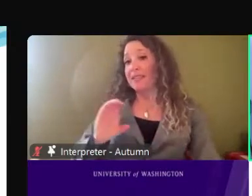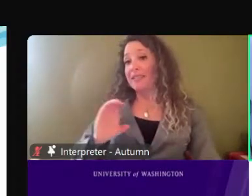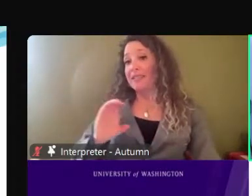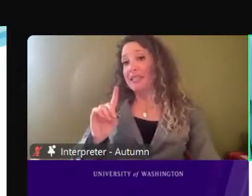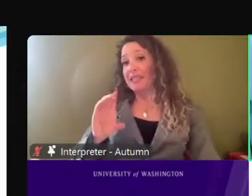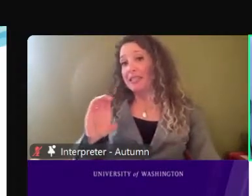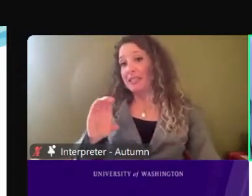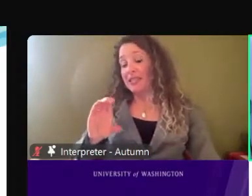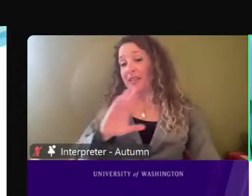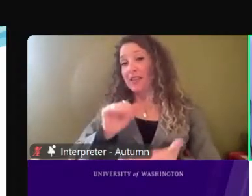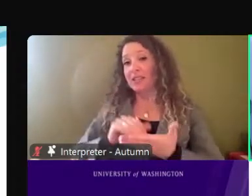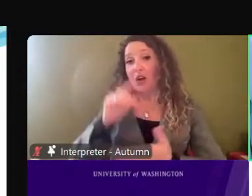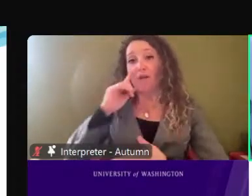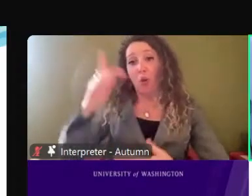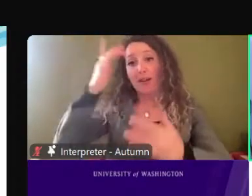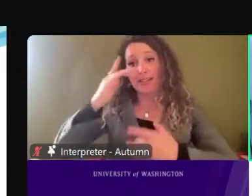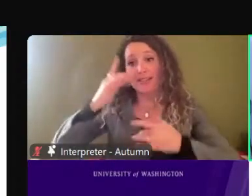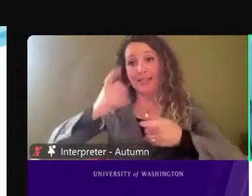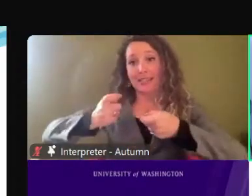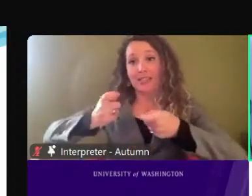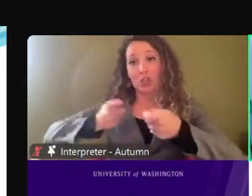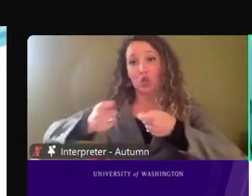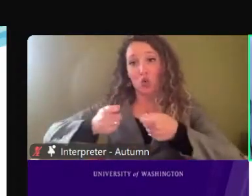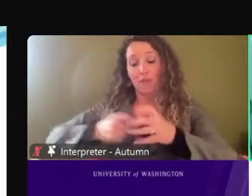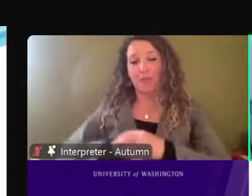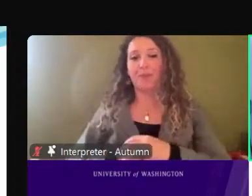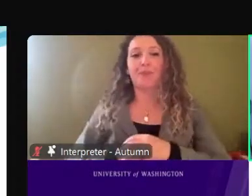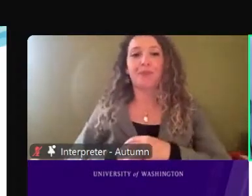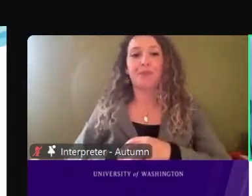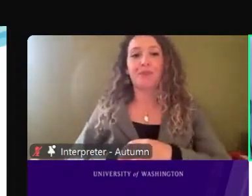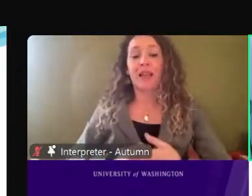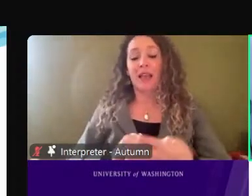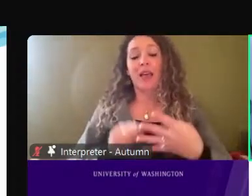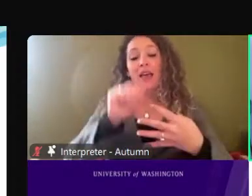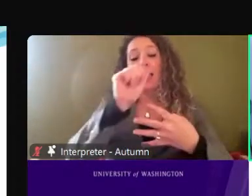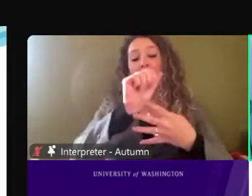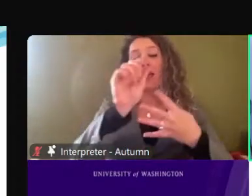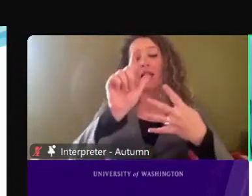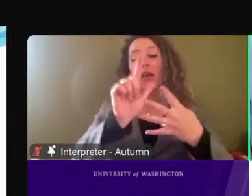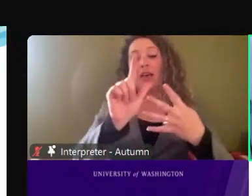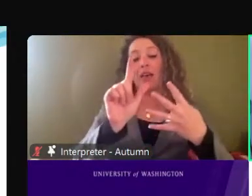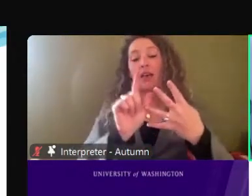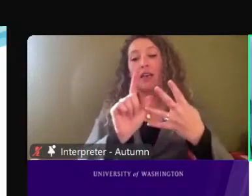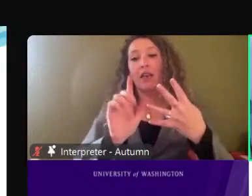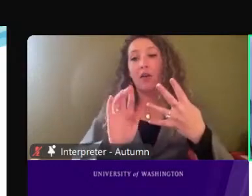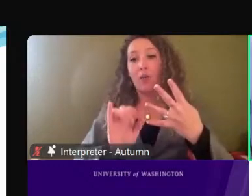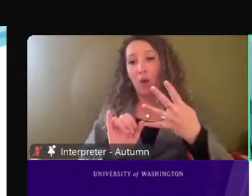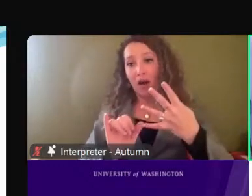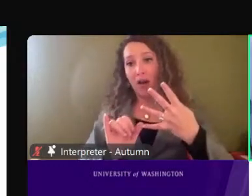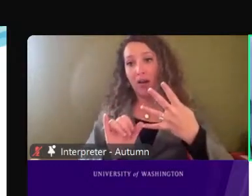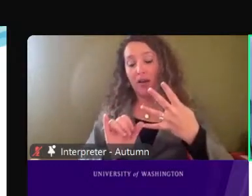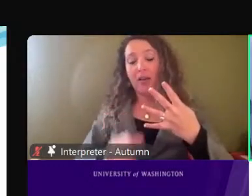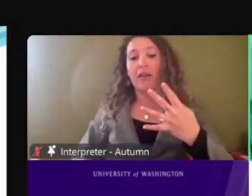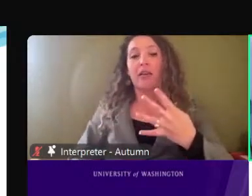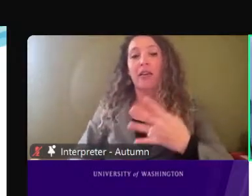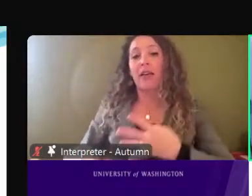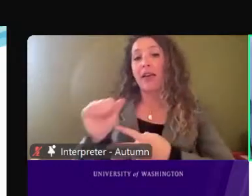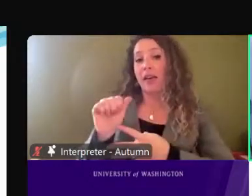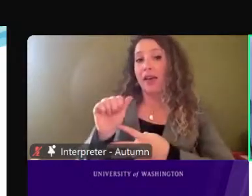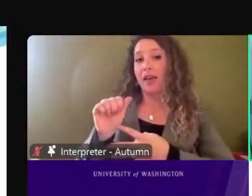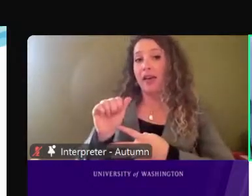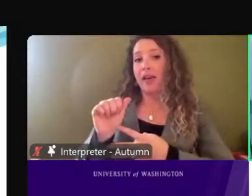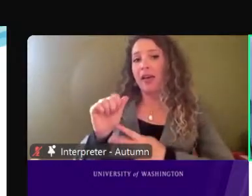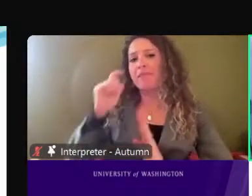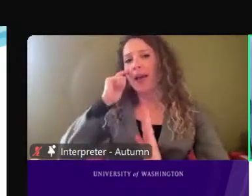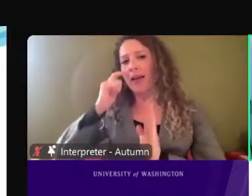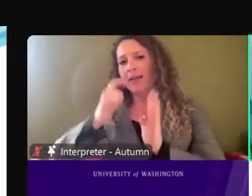Control. The word ally is spelled out with further elaboration on each letter. The letter A prompts us to